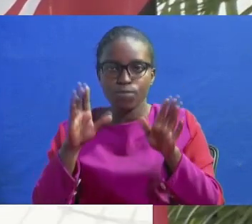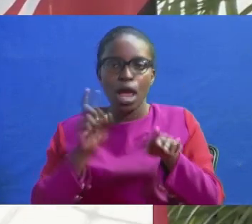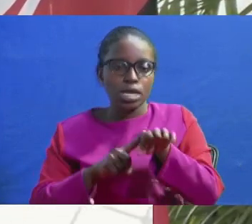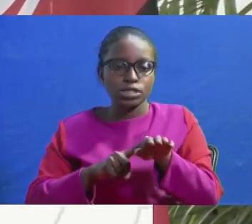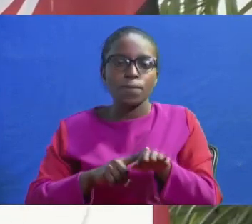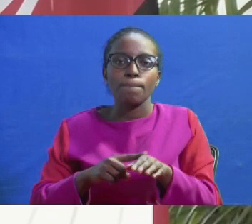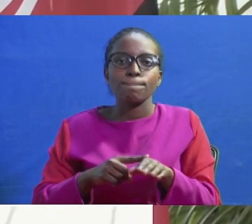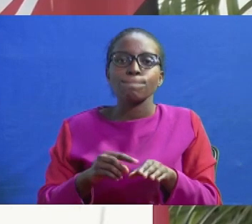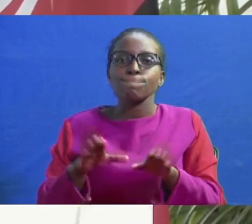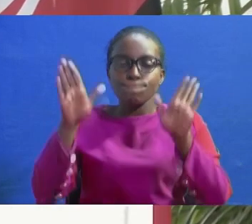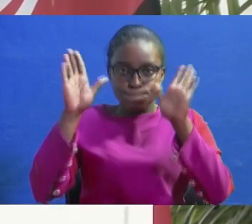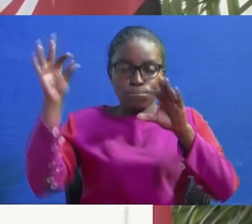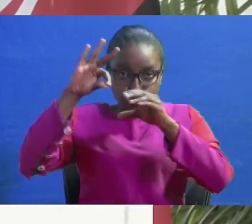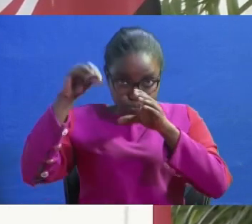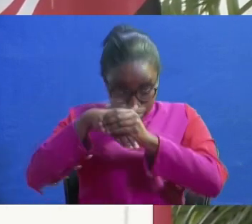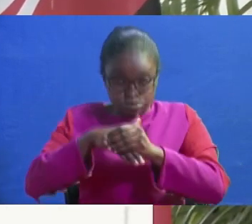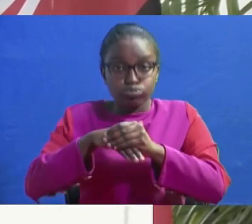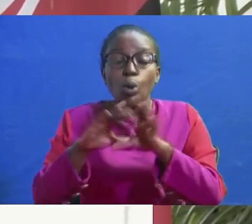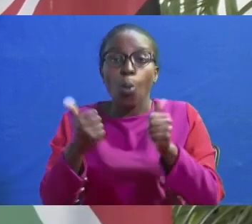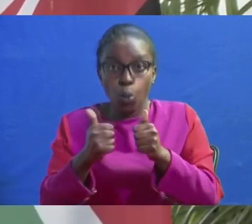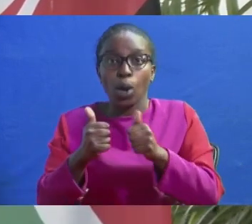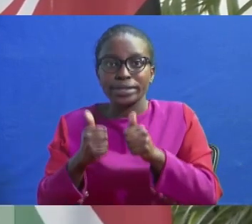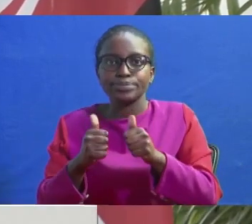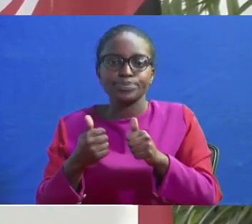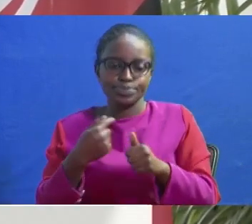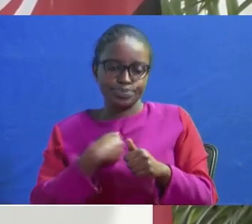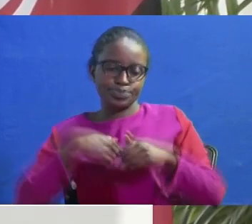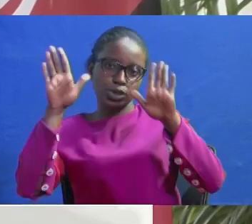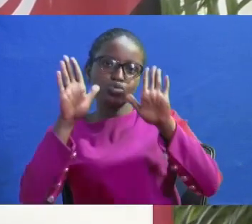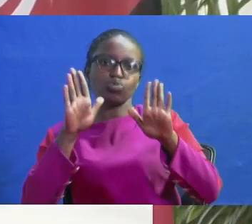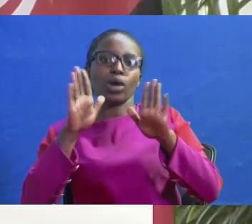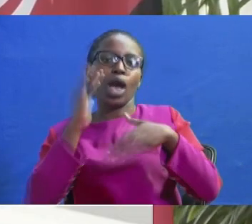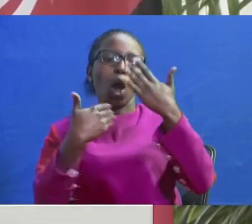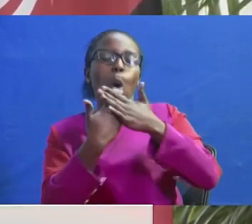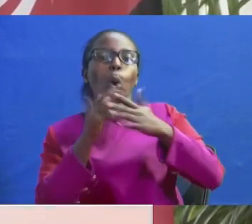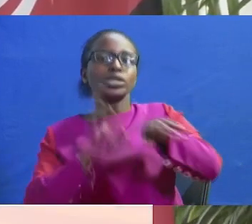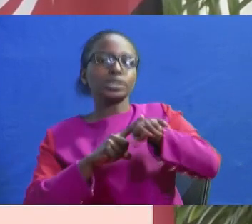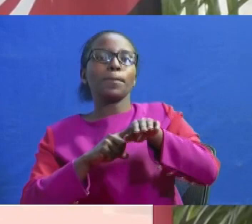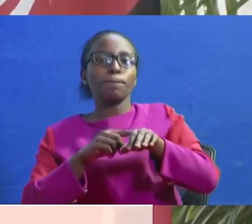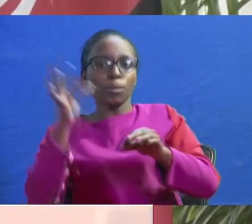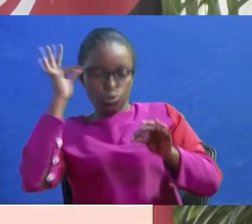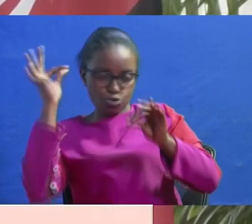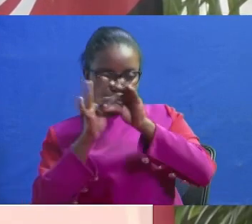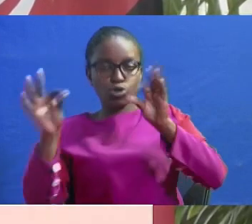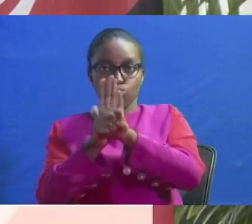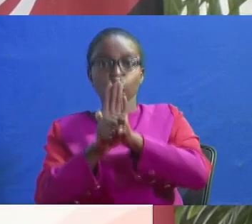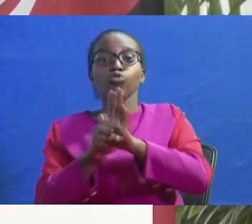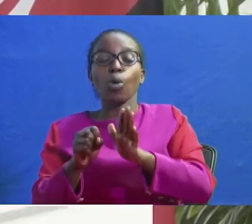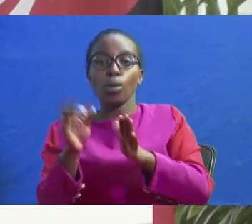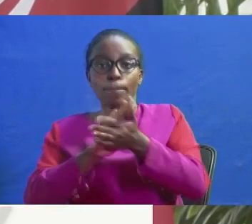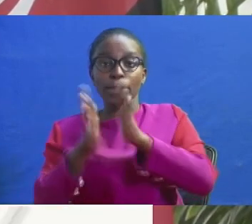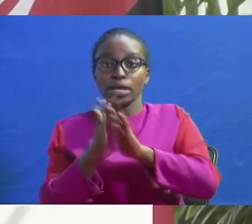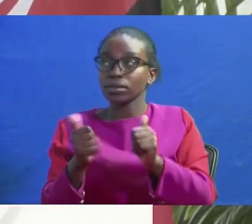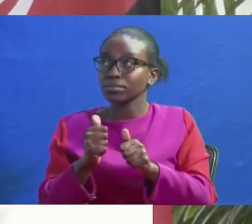Kenya, do swear that I will at all times be faithful to the Republic of Kenya, that